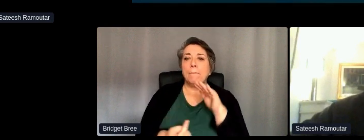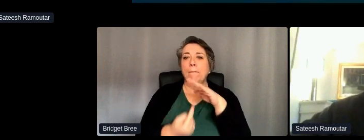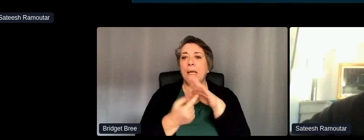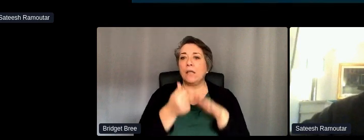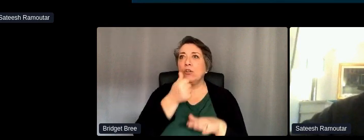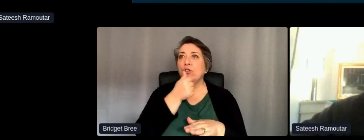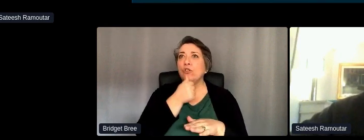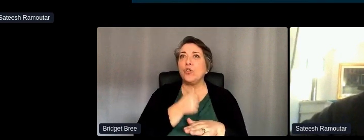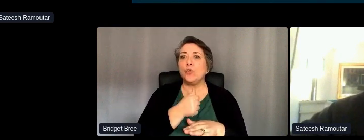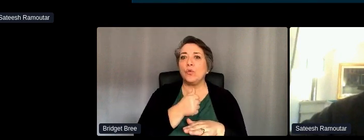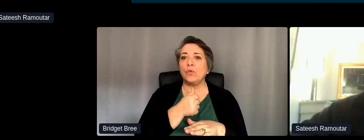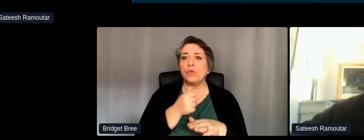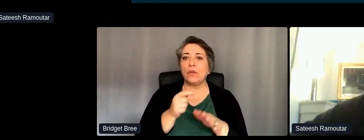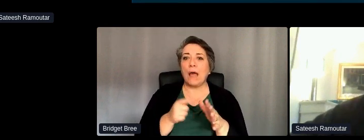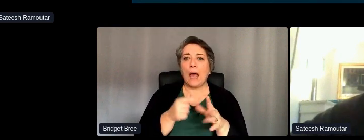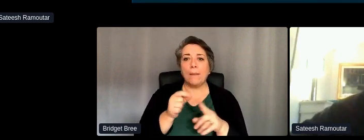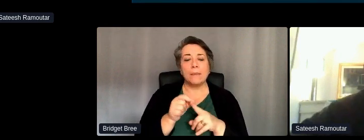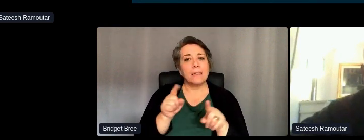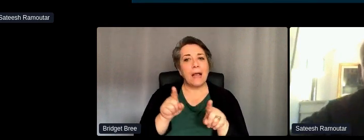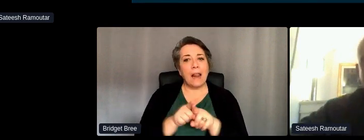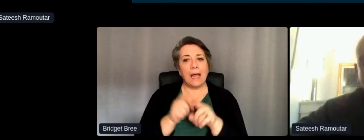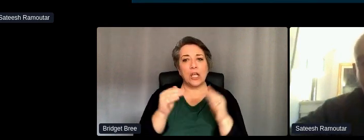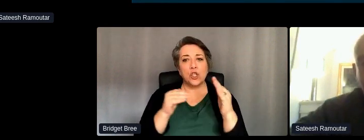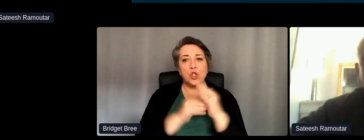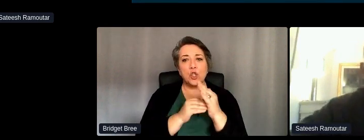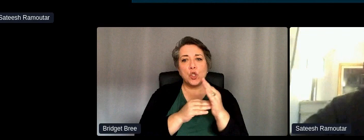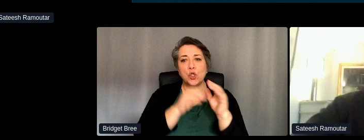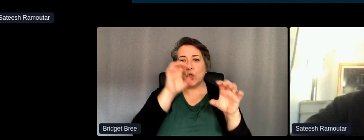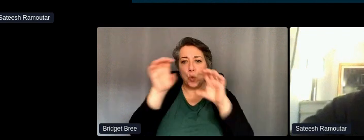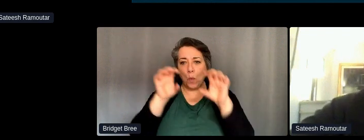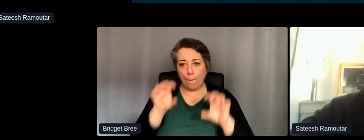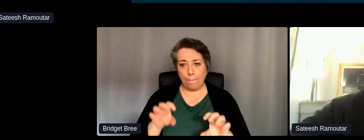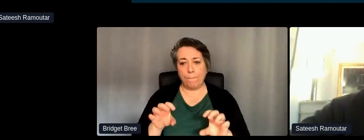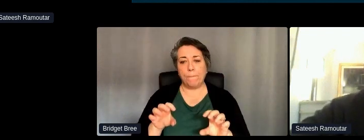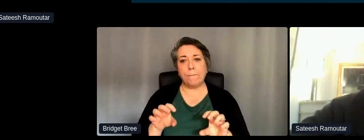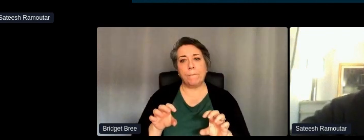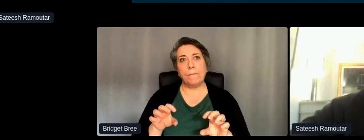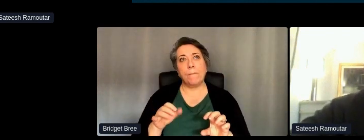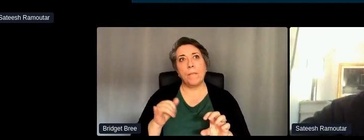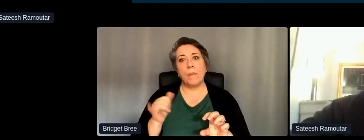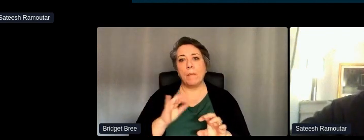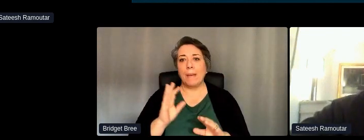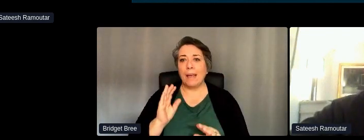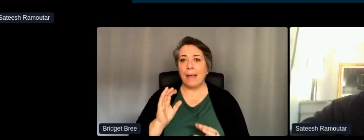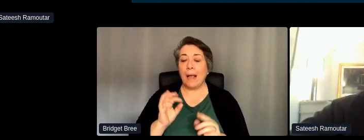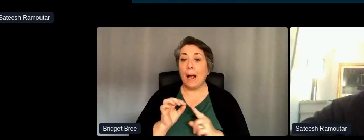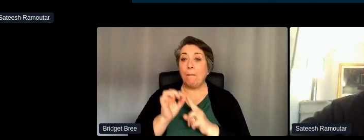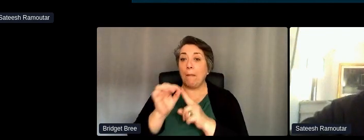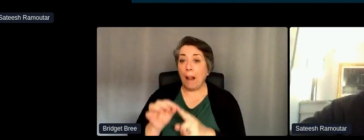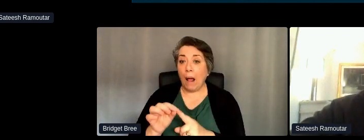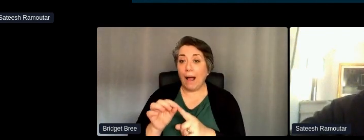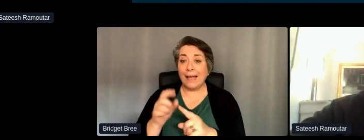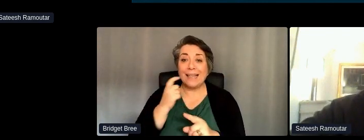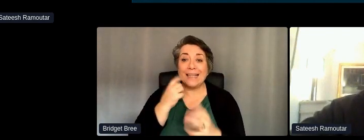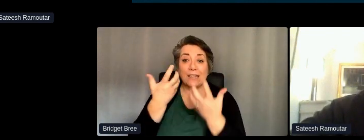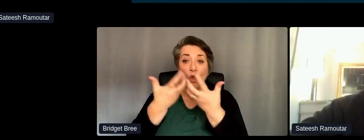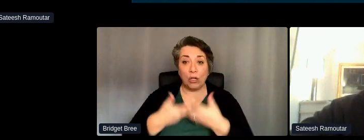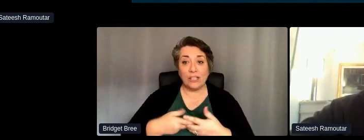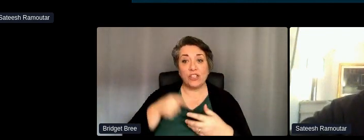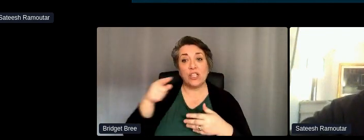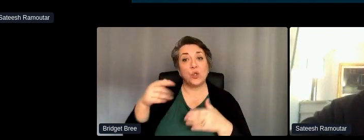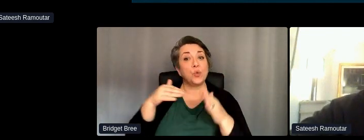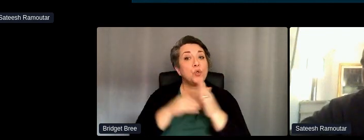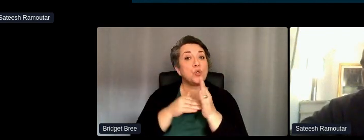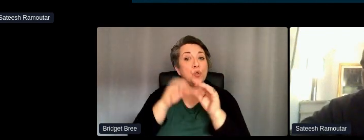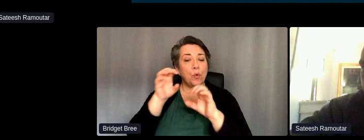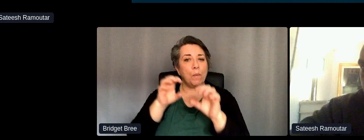better word. What I'd be really interested to hear from anybody on the call in the last few minutes is what they believe the user of